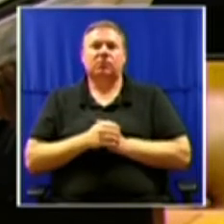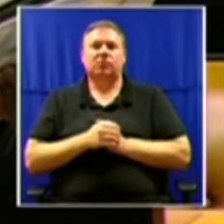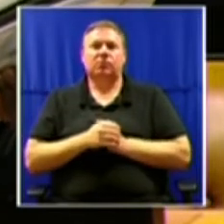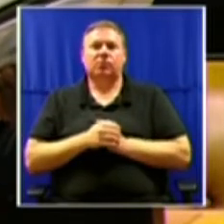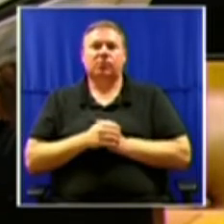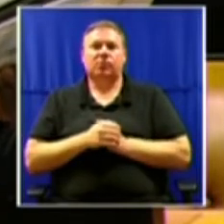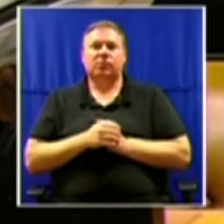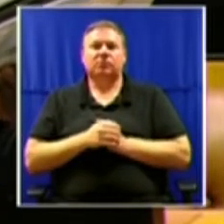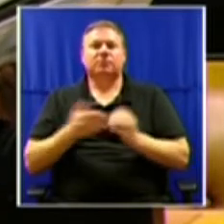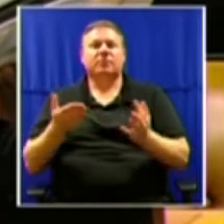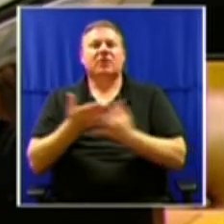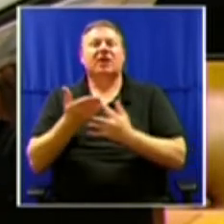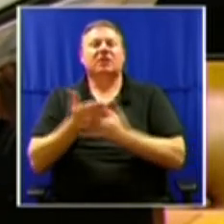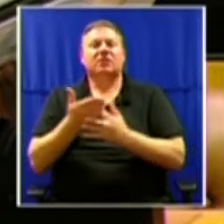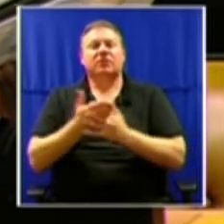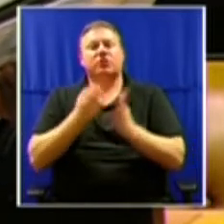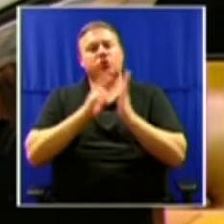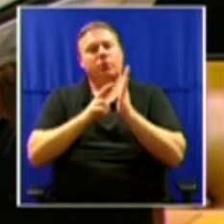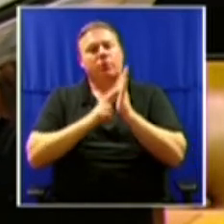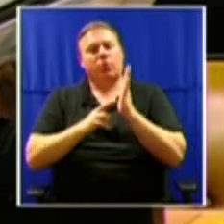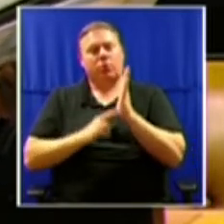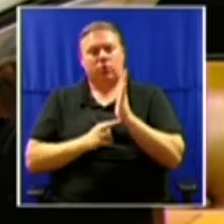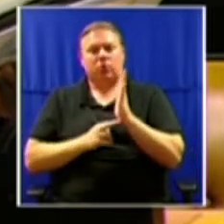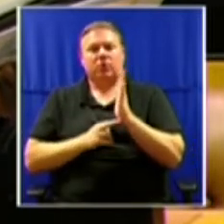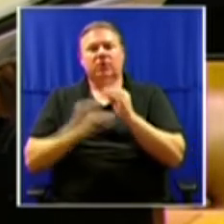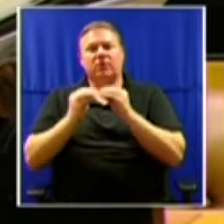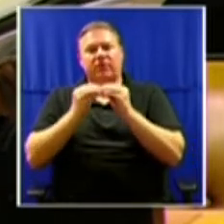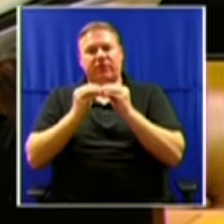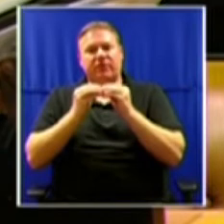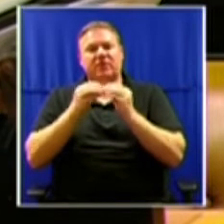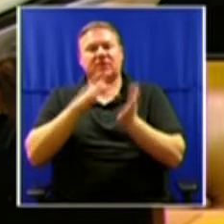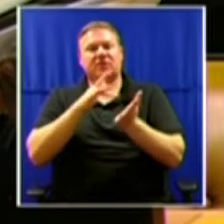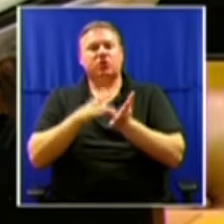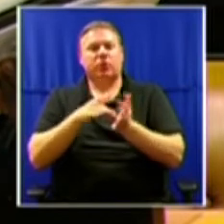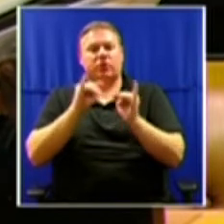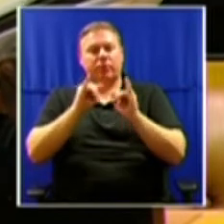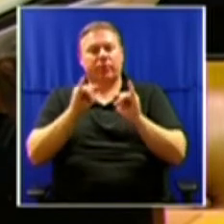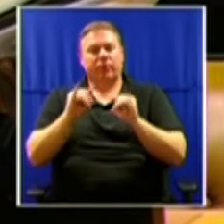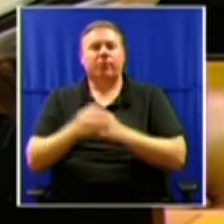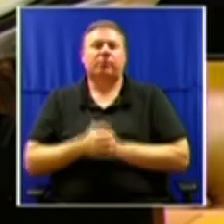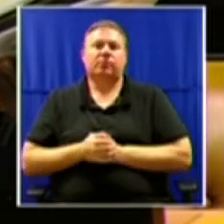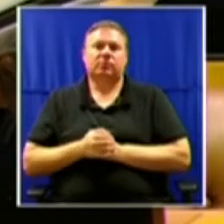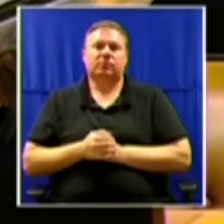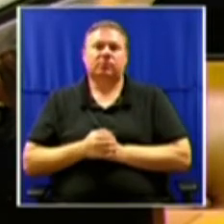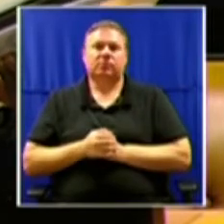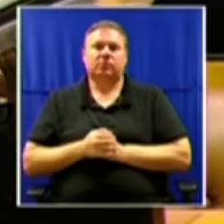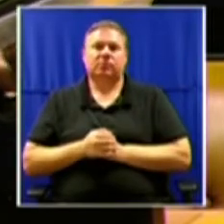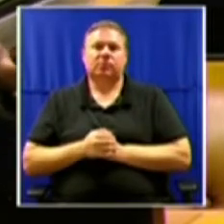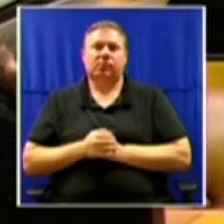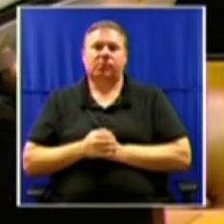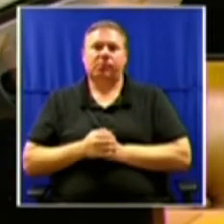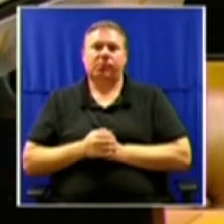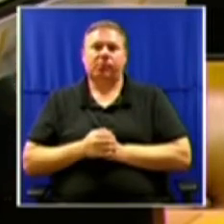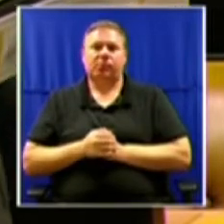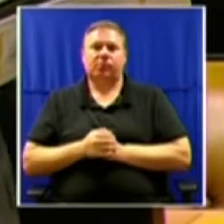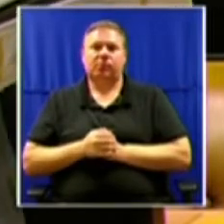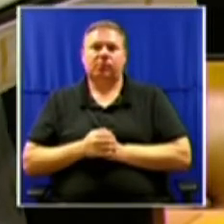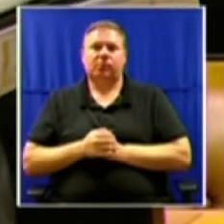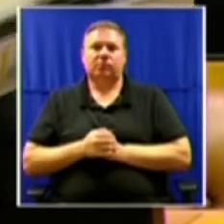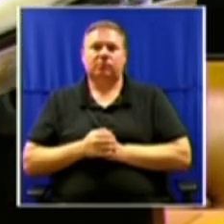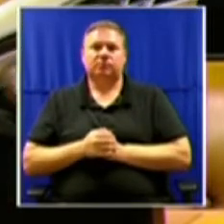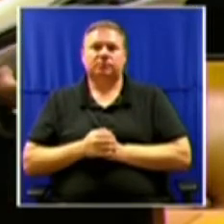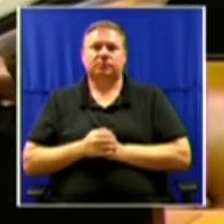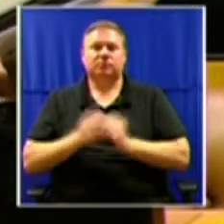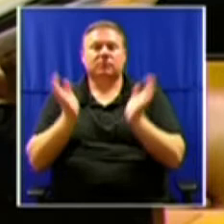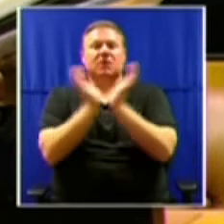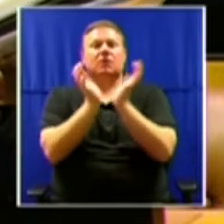intervention reports, which addresses shortcomings with time frame for ratification. The following